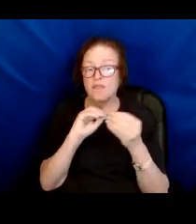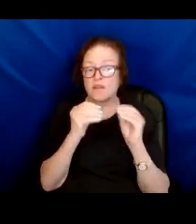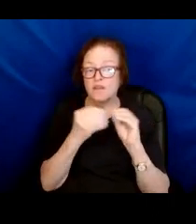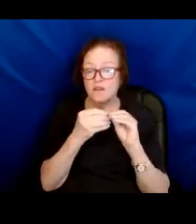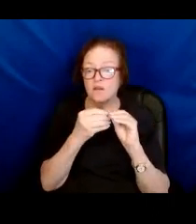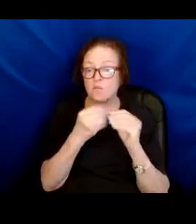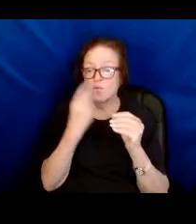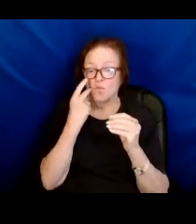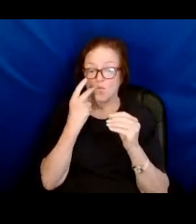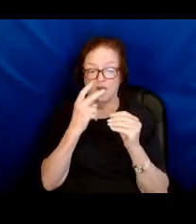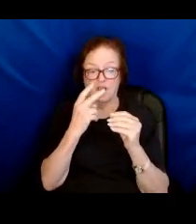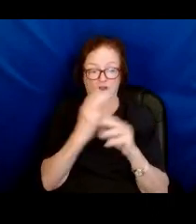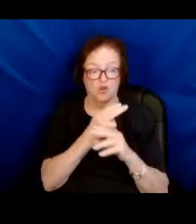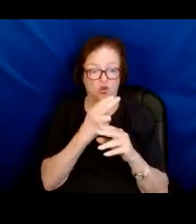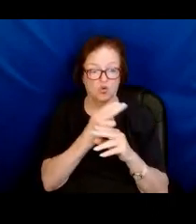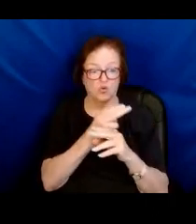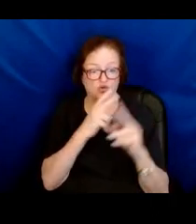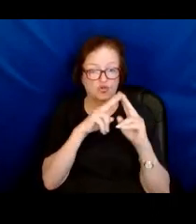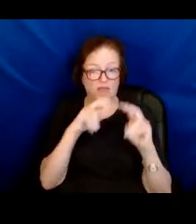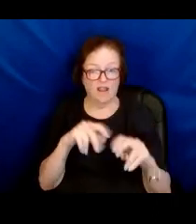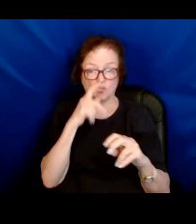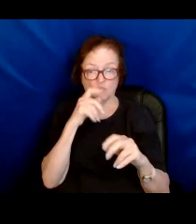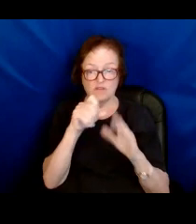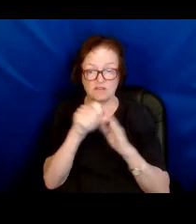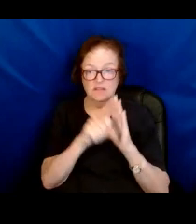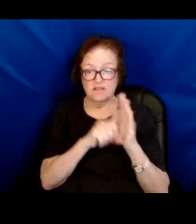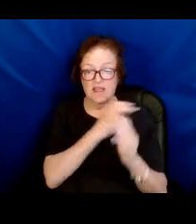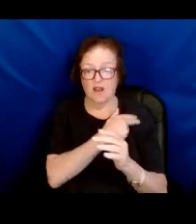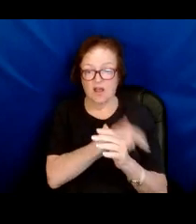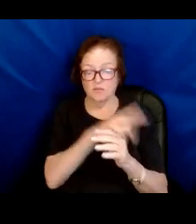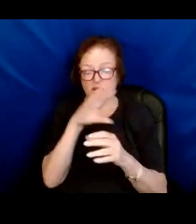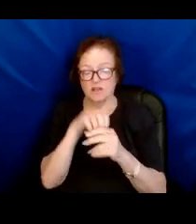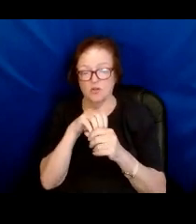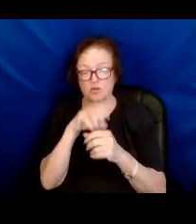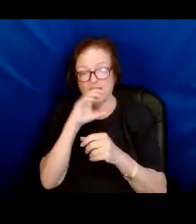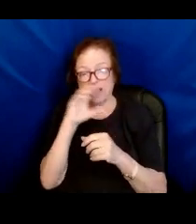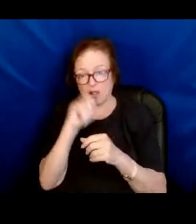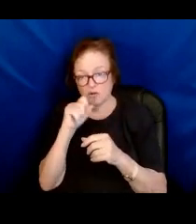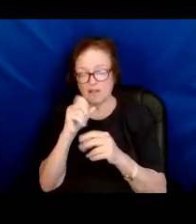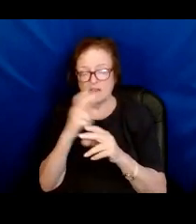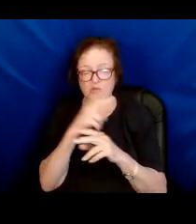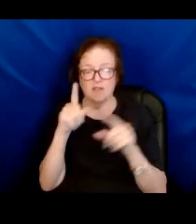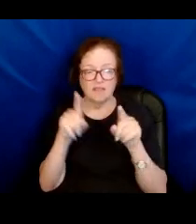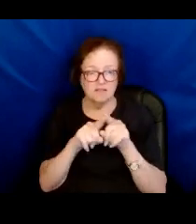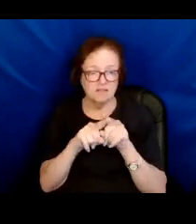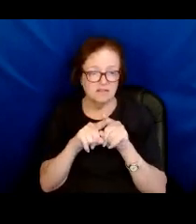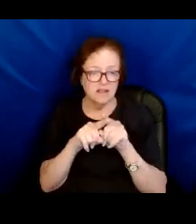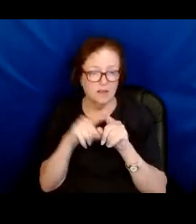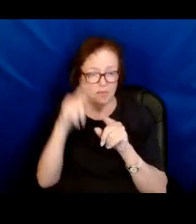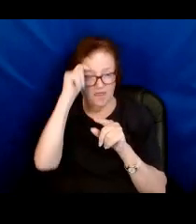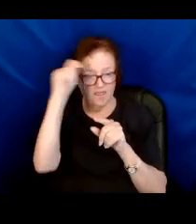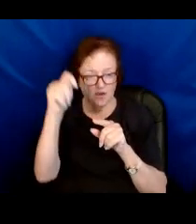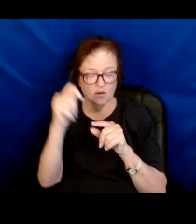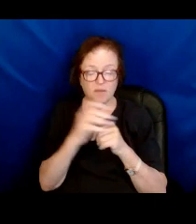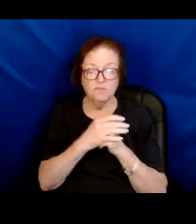state hospitals doesn't have the elderly using the same series after 2005.